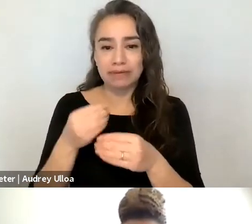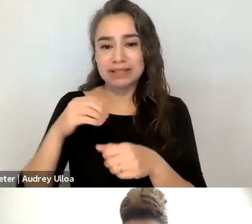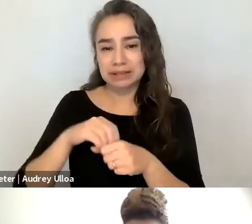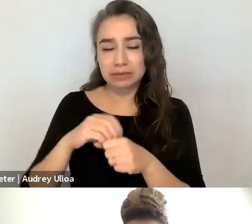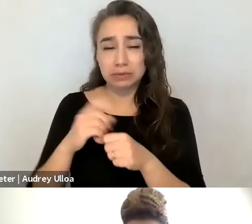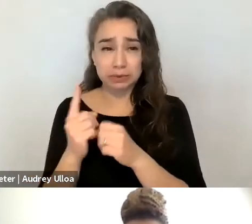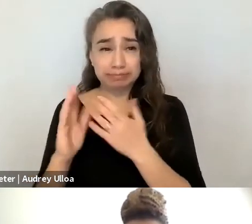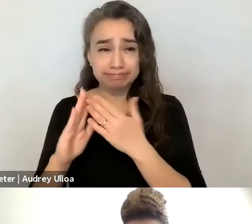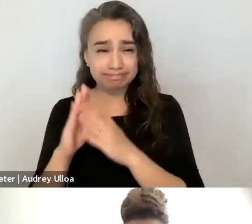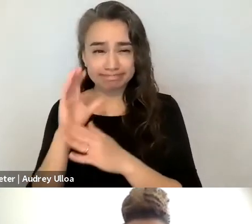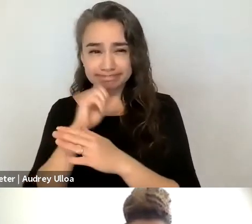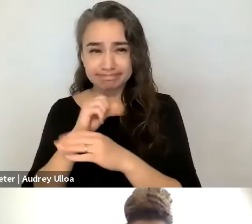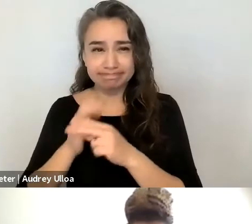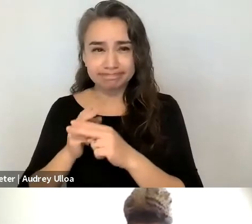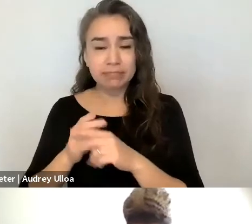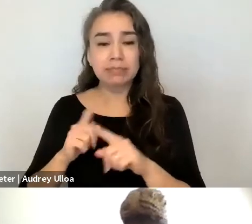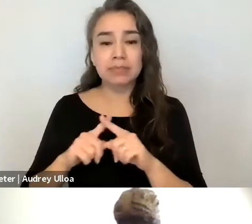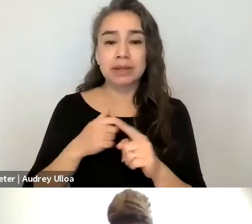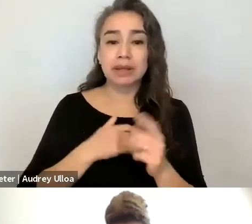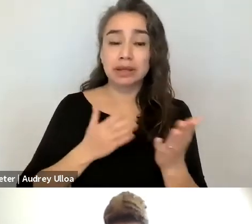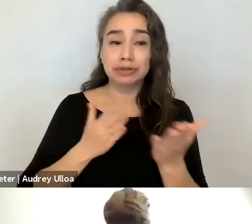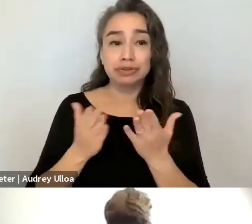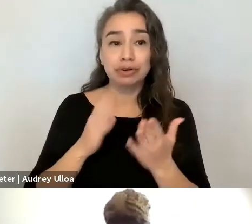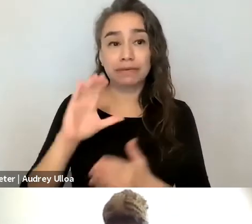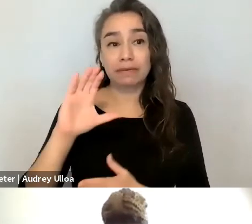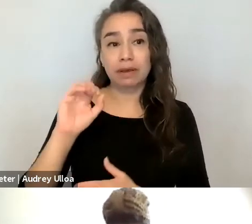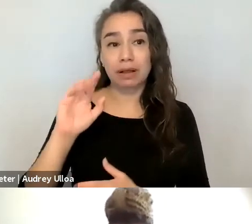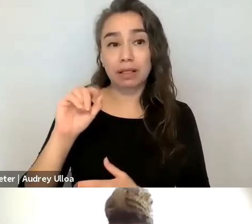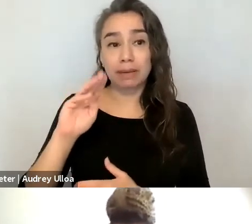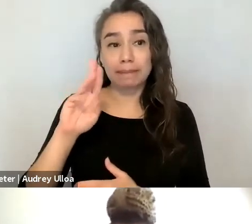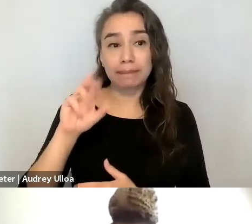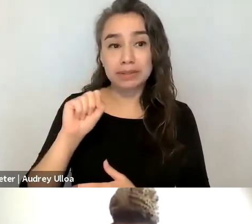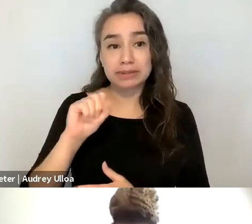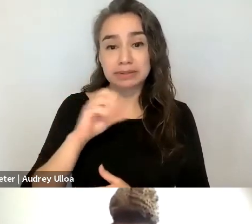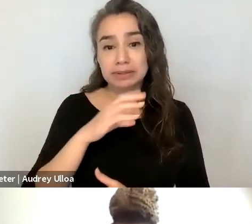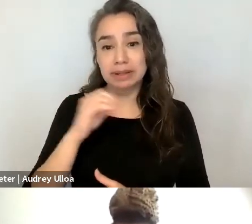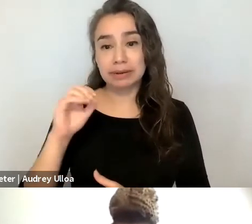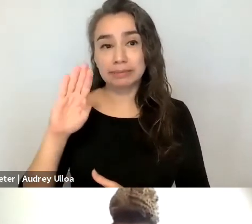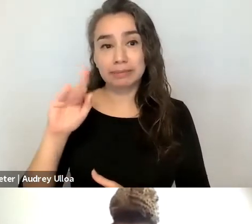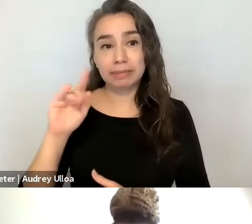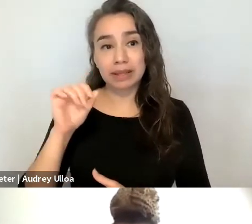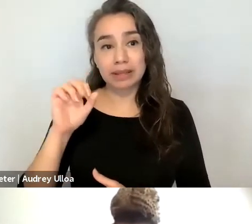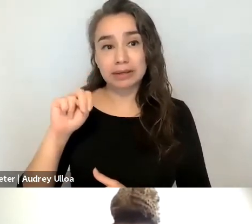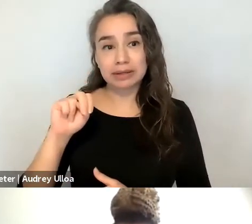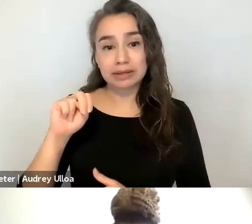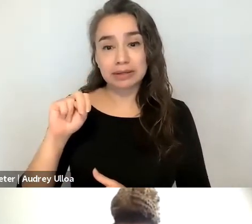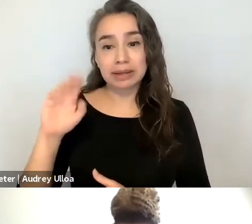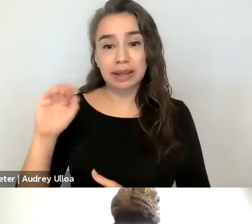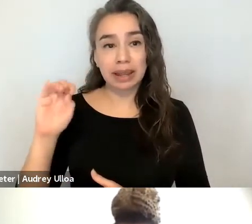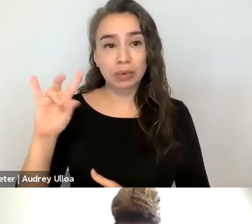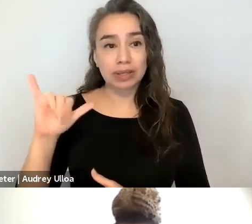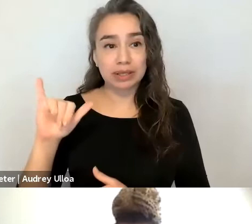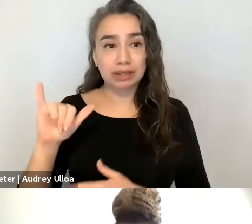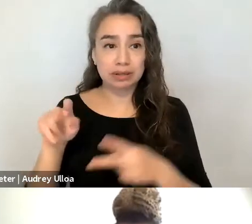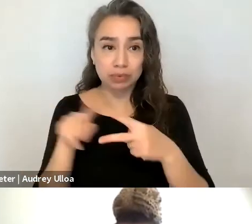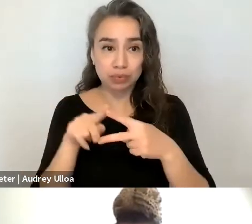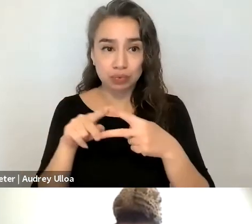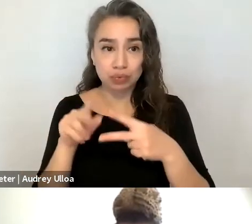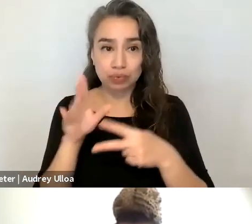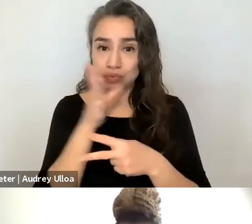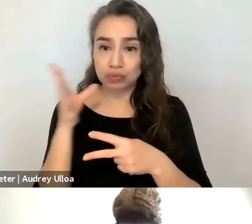I serve both Columbus and Bladen counties. So there are 2 rural counties